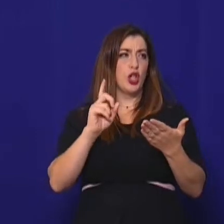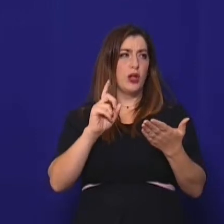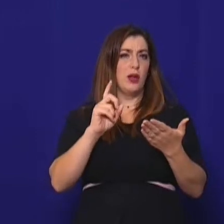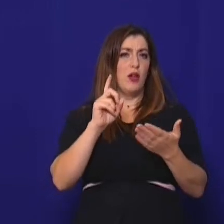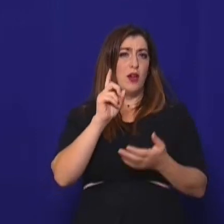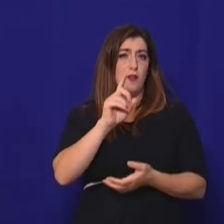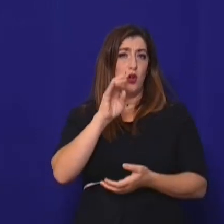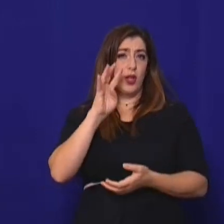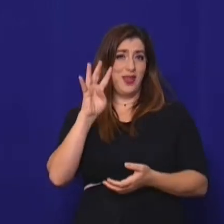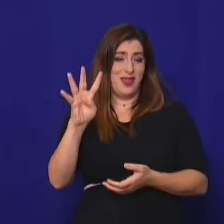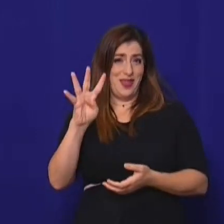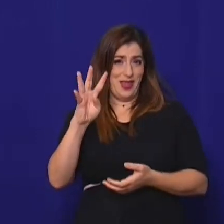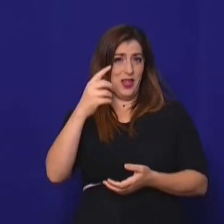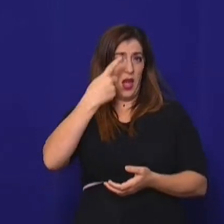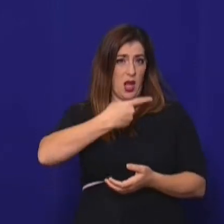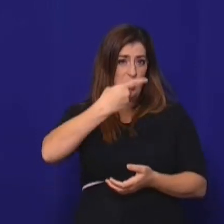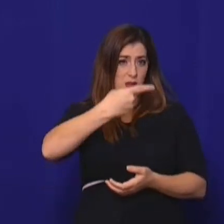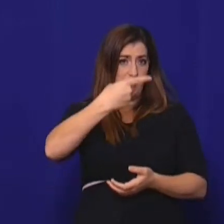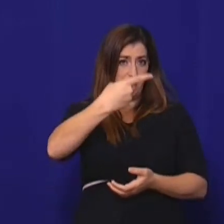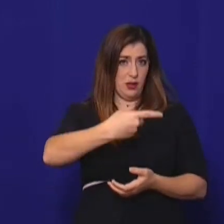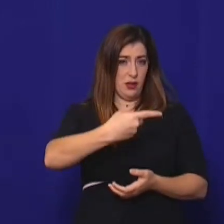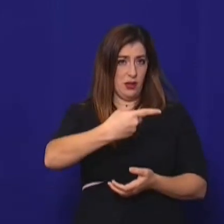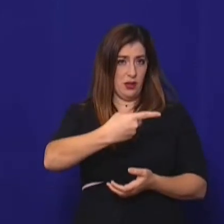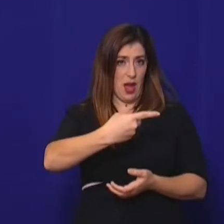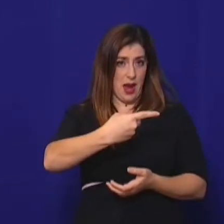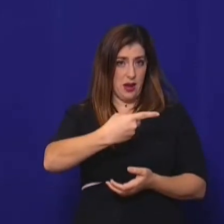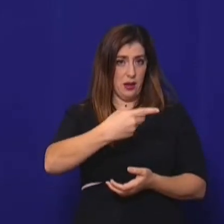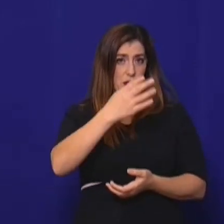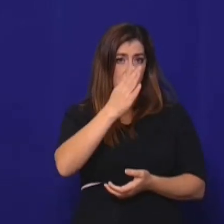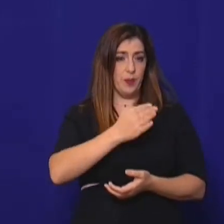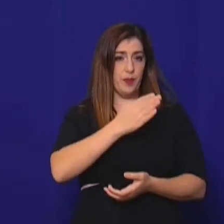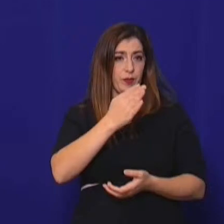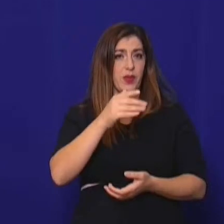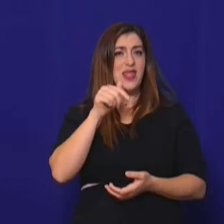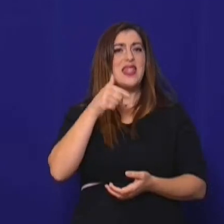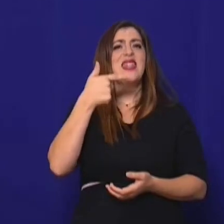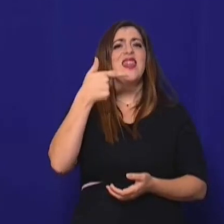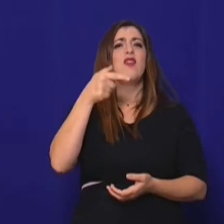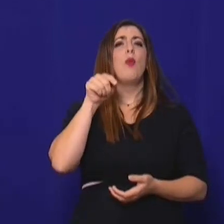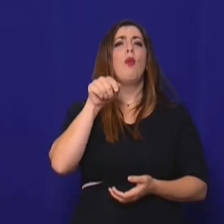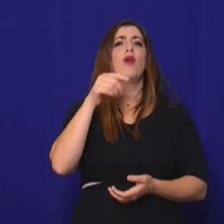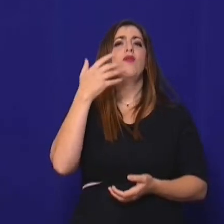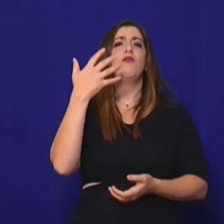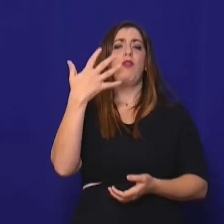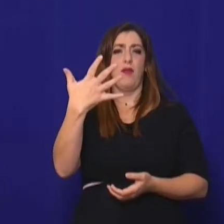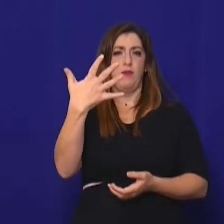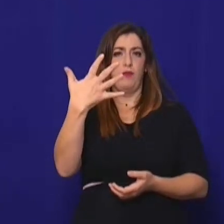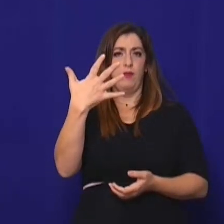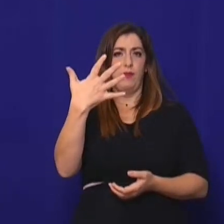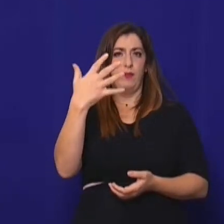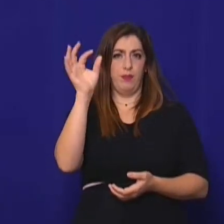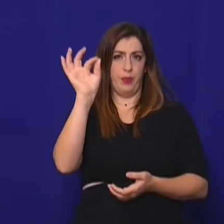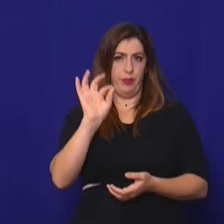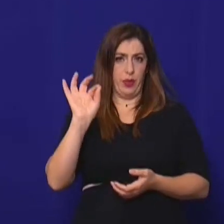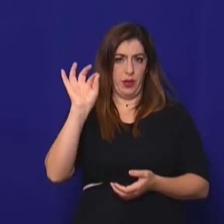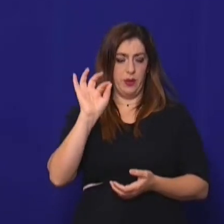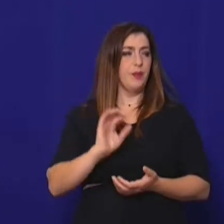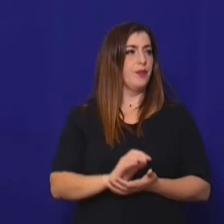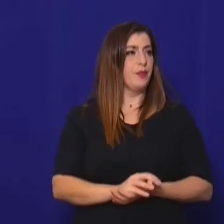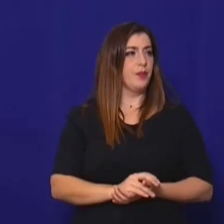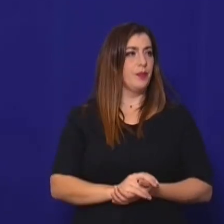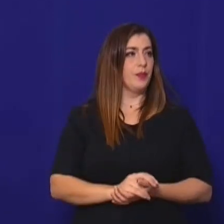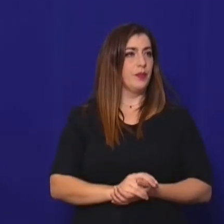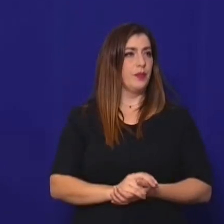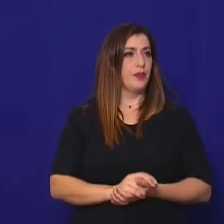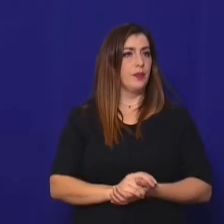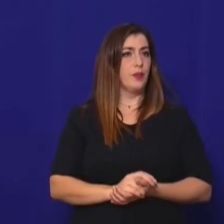il-14-day cumulative ta' per 100,000 population huwa ta' 7.5 u jekk inqabluha ma' pajjiżi